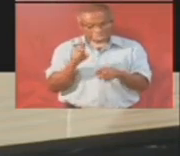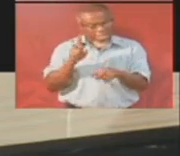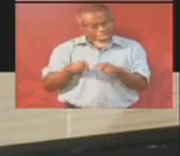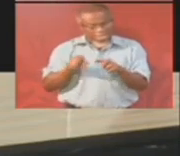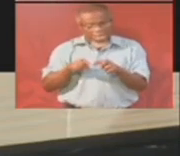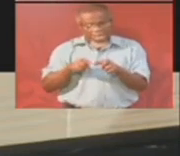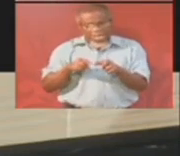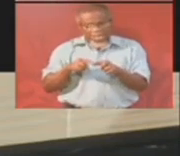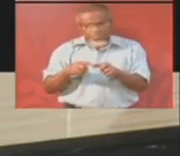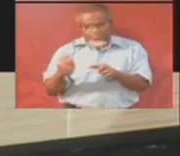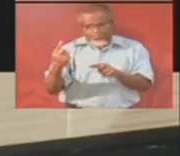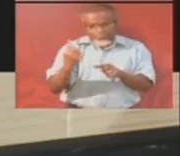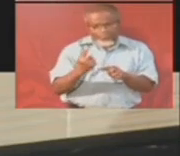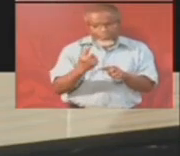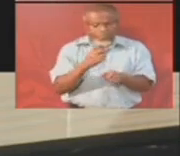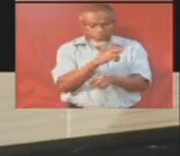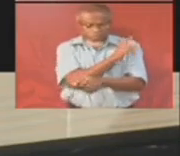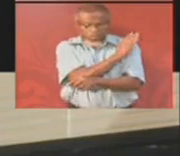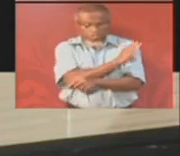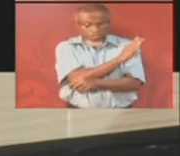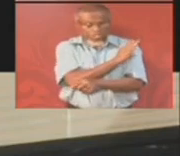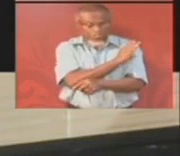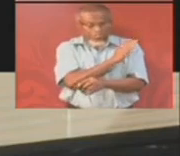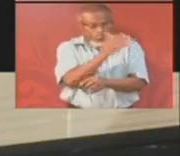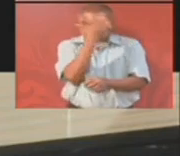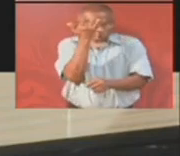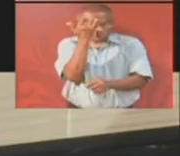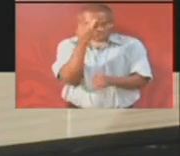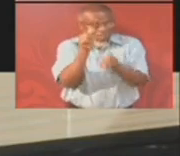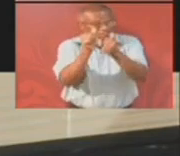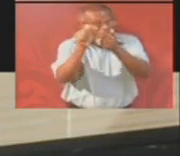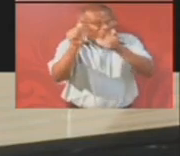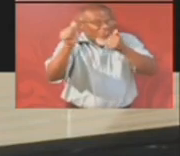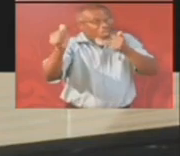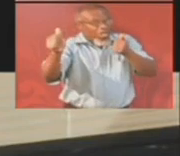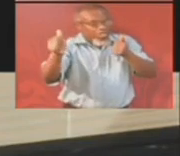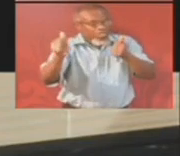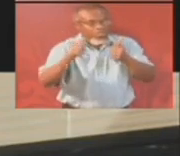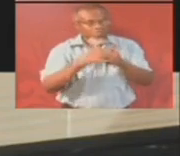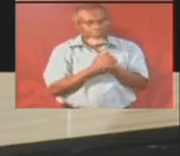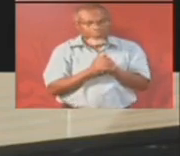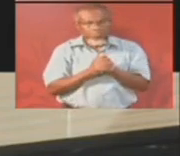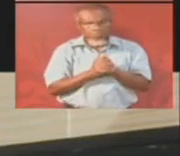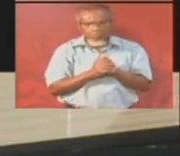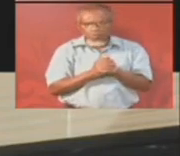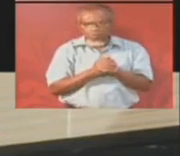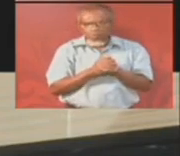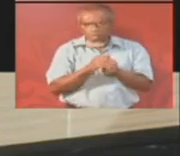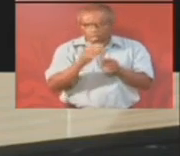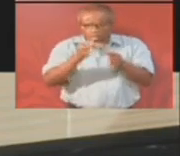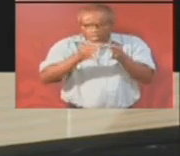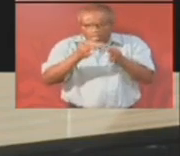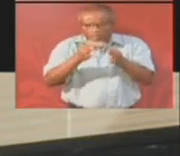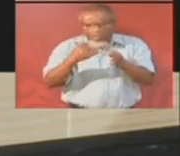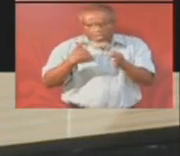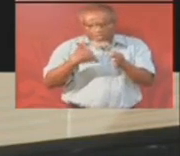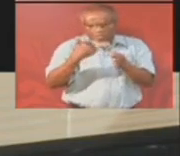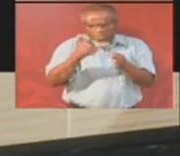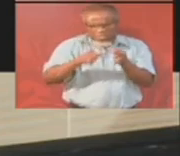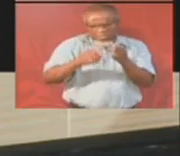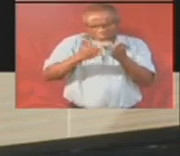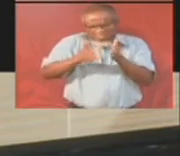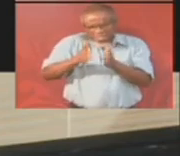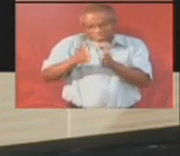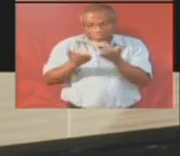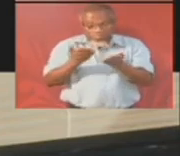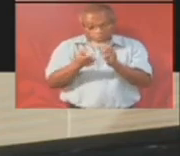secondly, are there any further plans or considerations for further adjustments to the public health regulations you